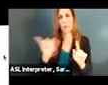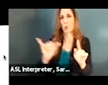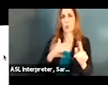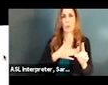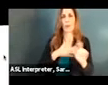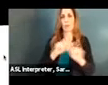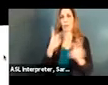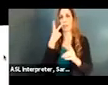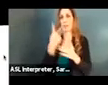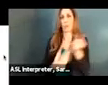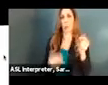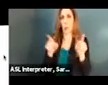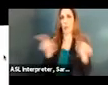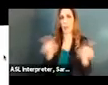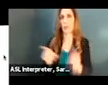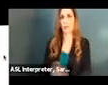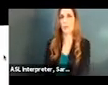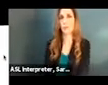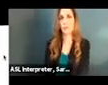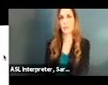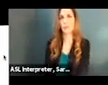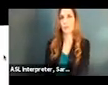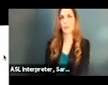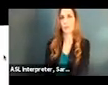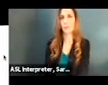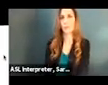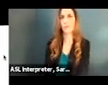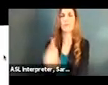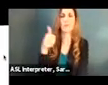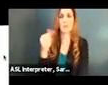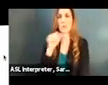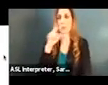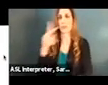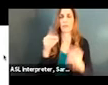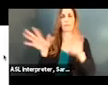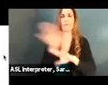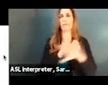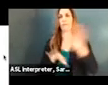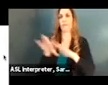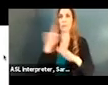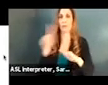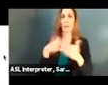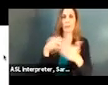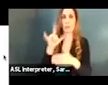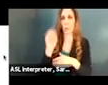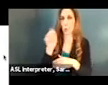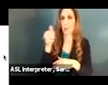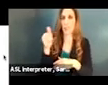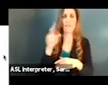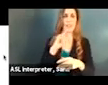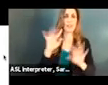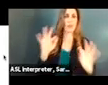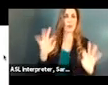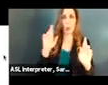both Sarah and Charity pinned, as well as myself, so I don't lose track of my video. It kind of overrides the Zoom pins